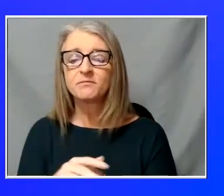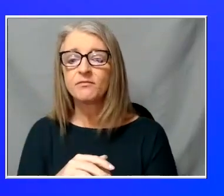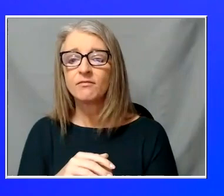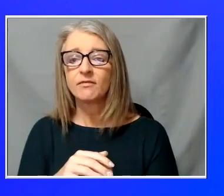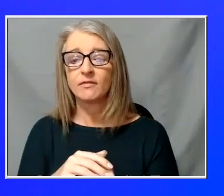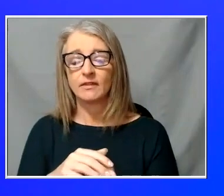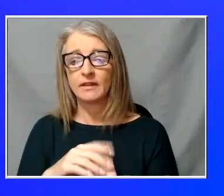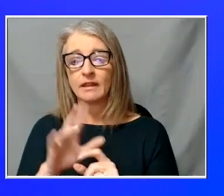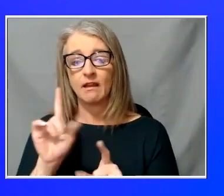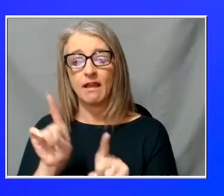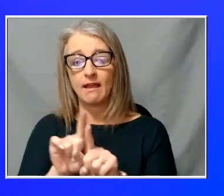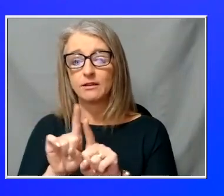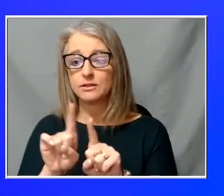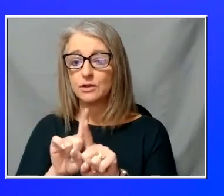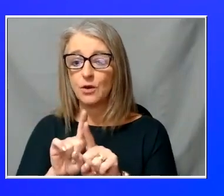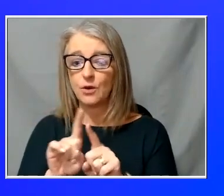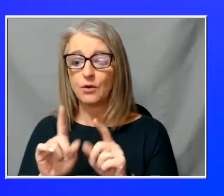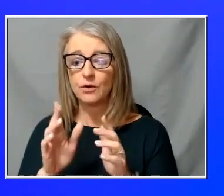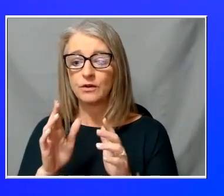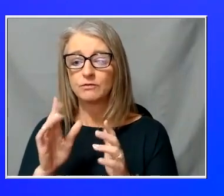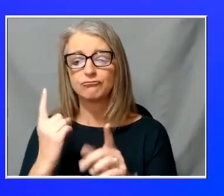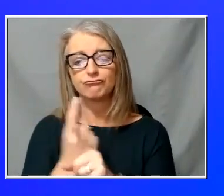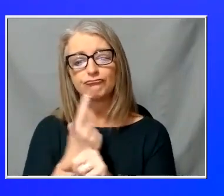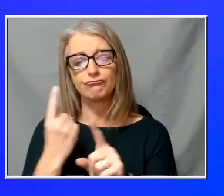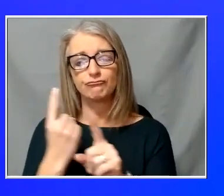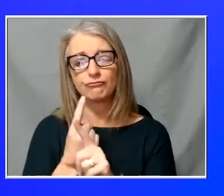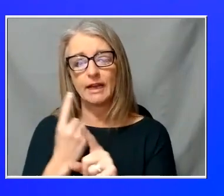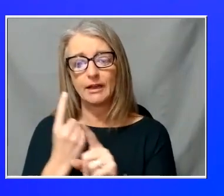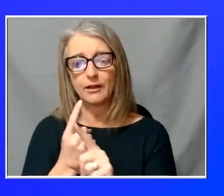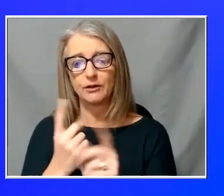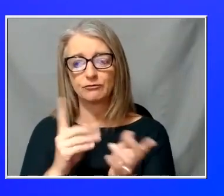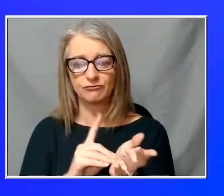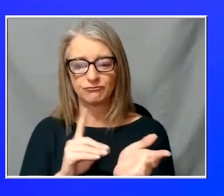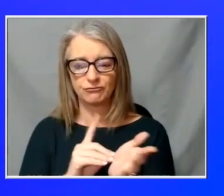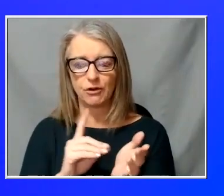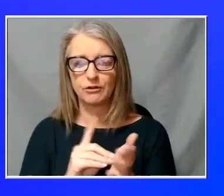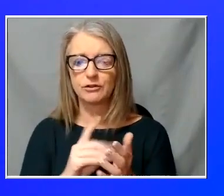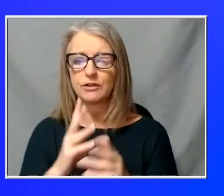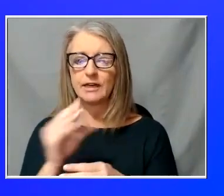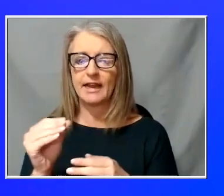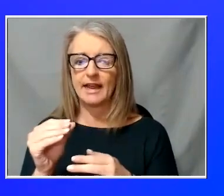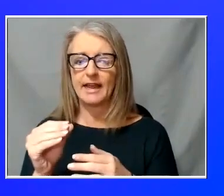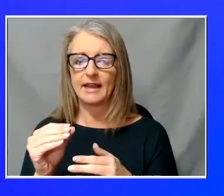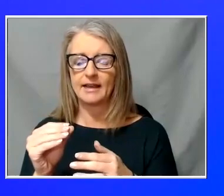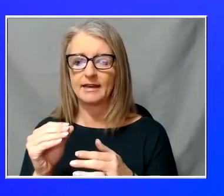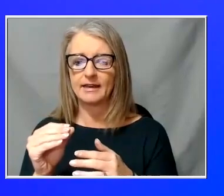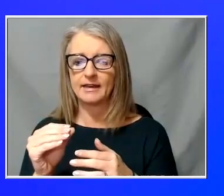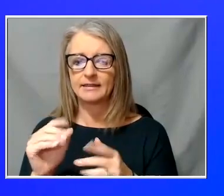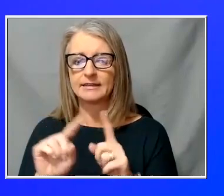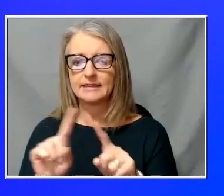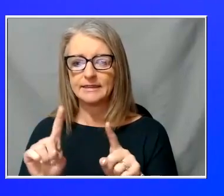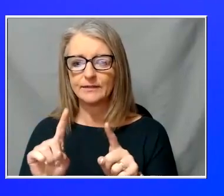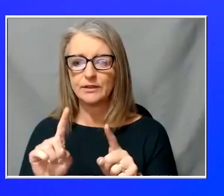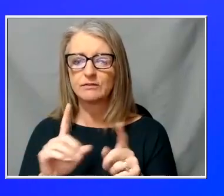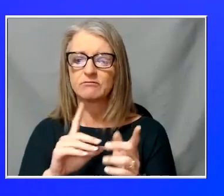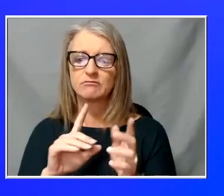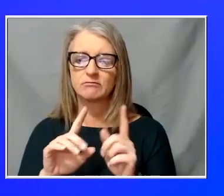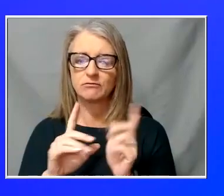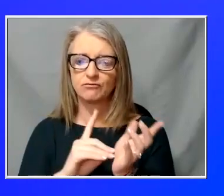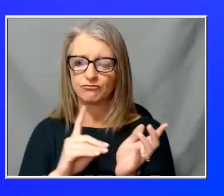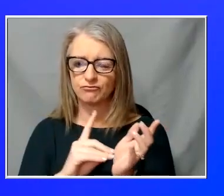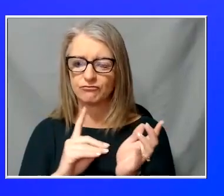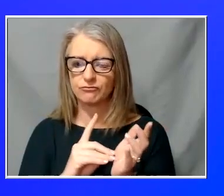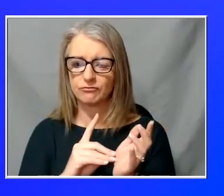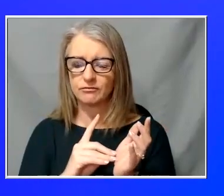in addition to their regular provider, doctor, and advanced practitioner visits. And that's